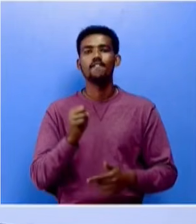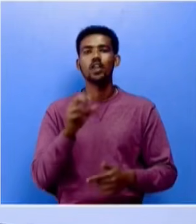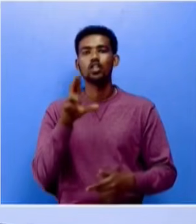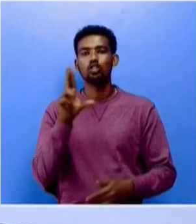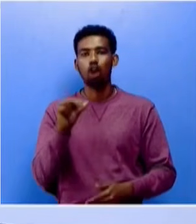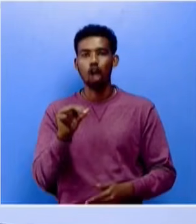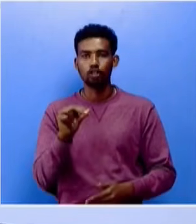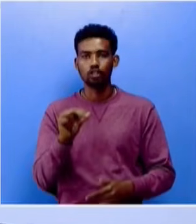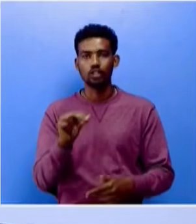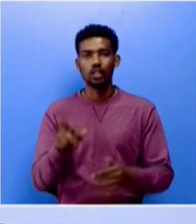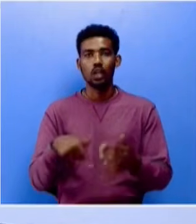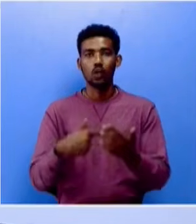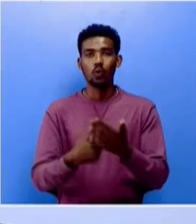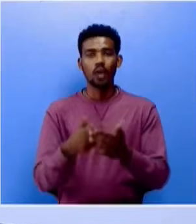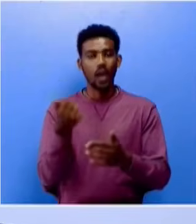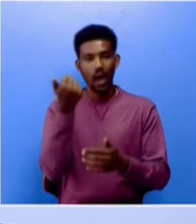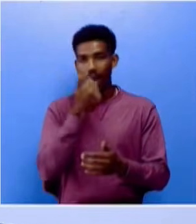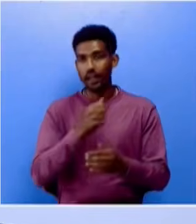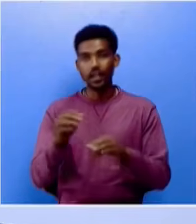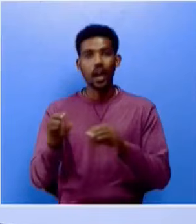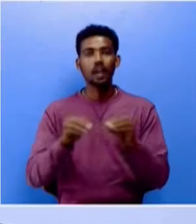such kinds of activity into